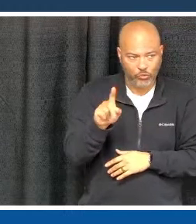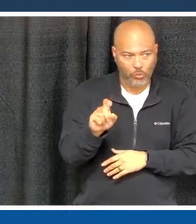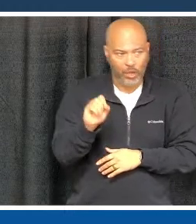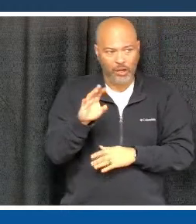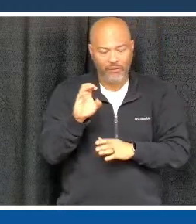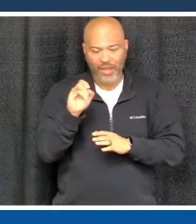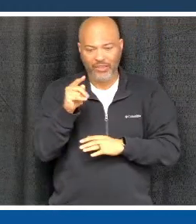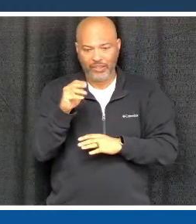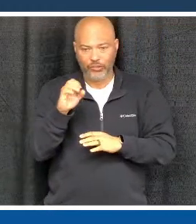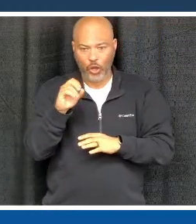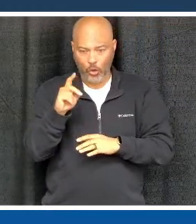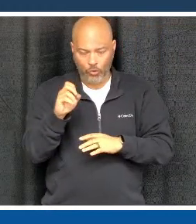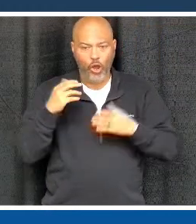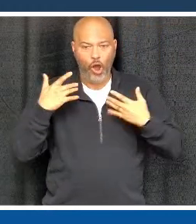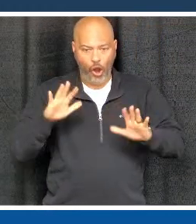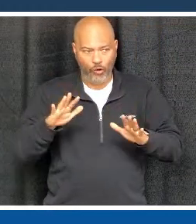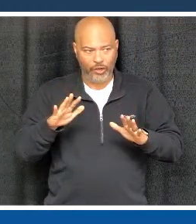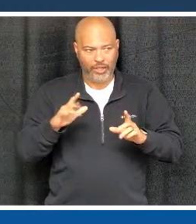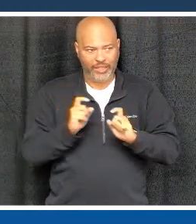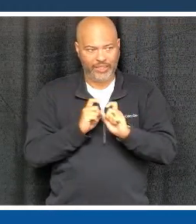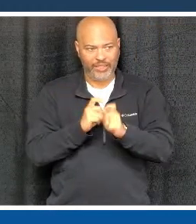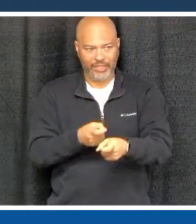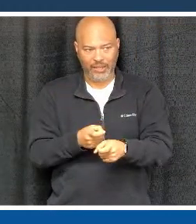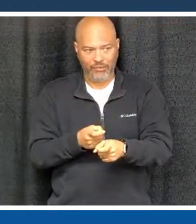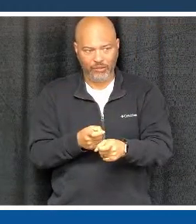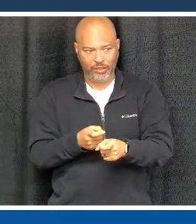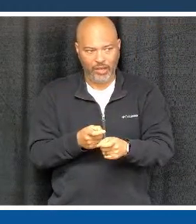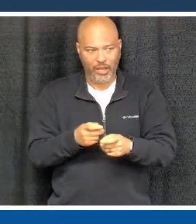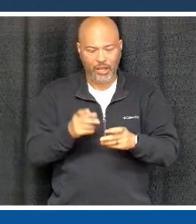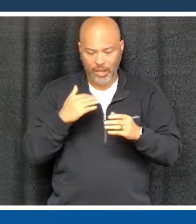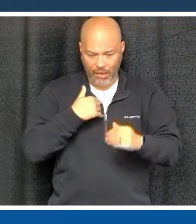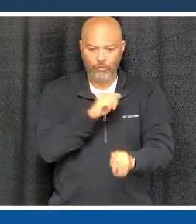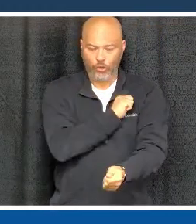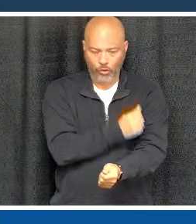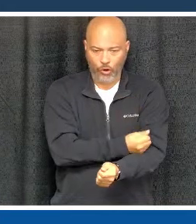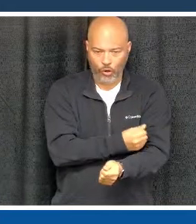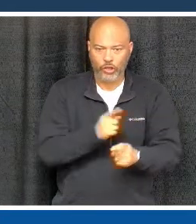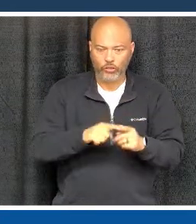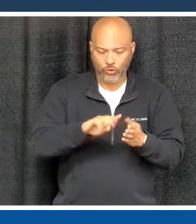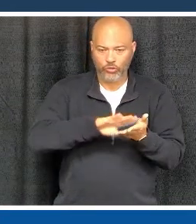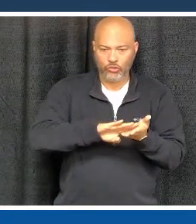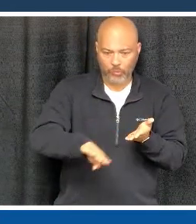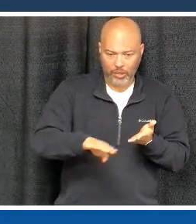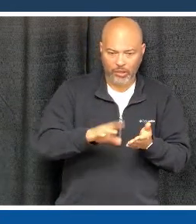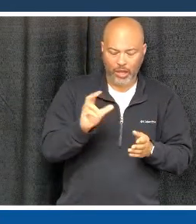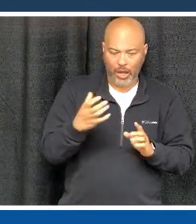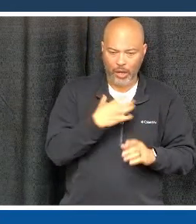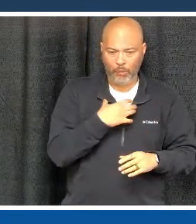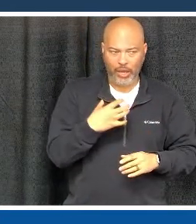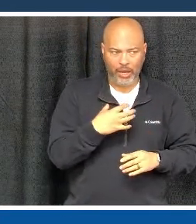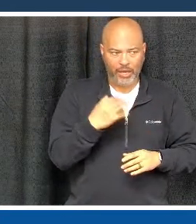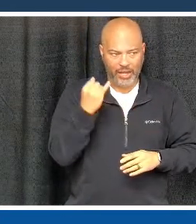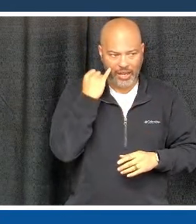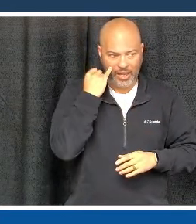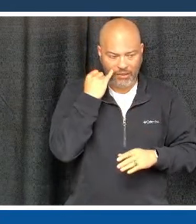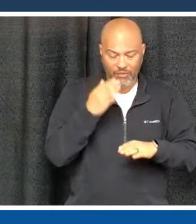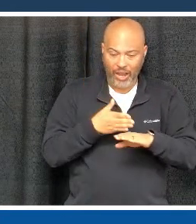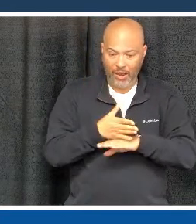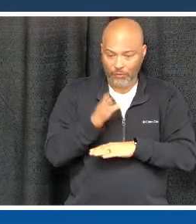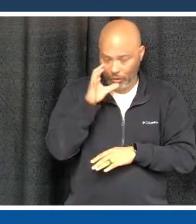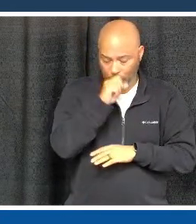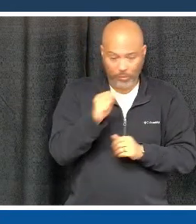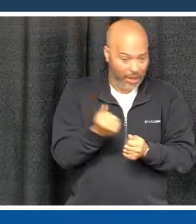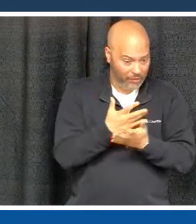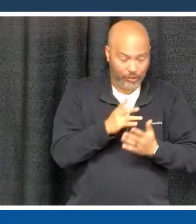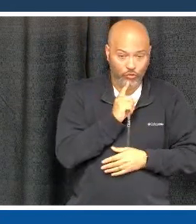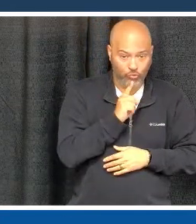Ethics Code already gives the Ethics Commission the authority to dismiss an ethics complaint if, after assuming all facts